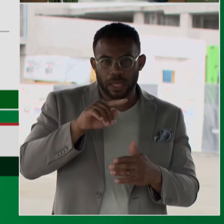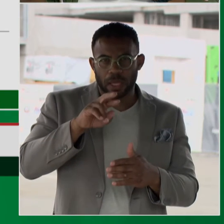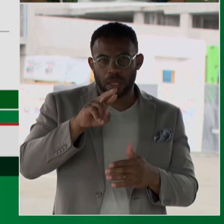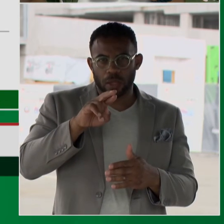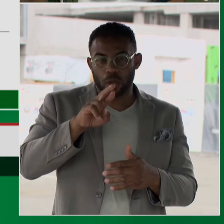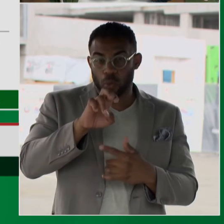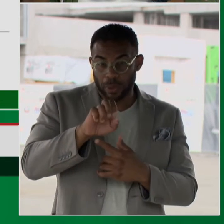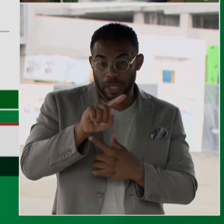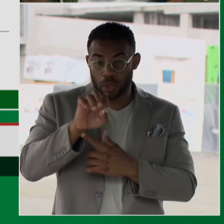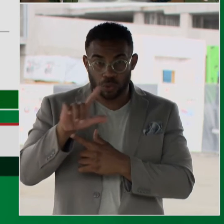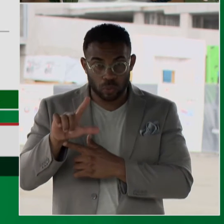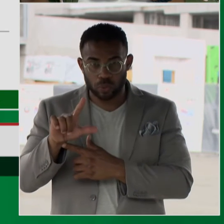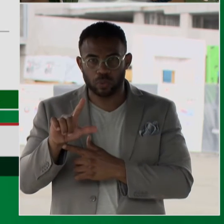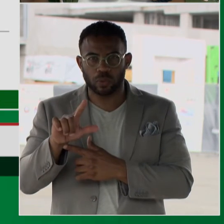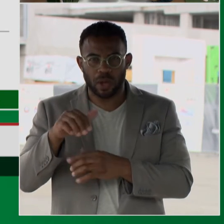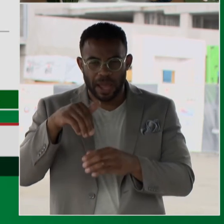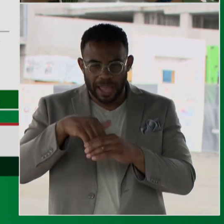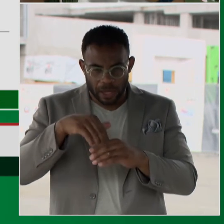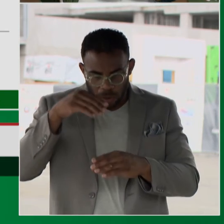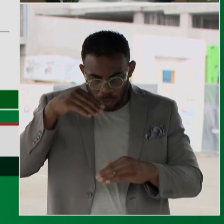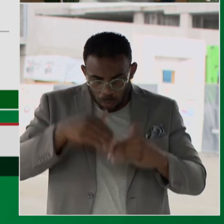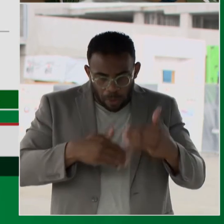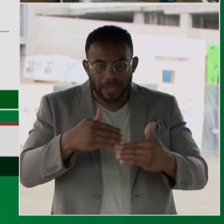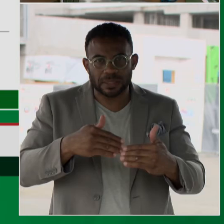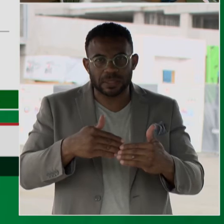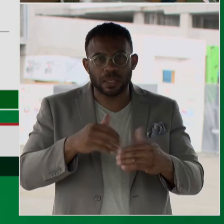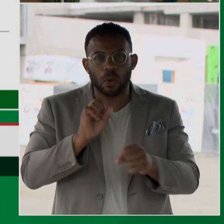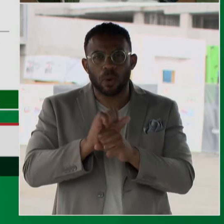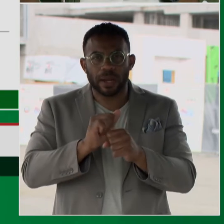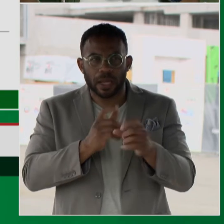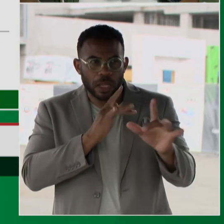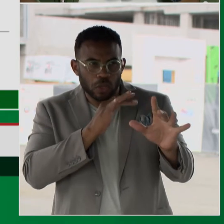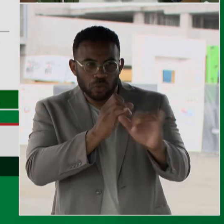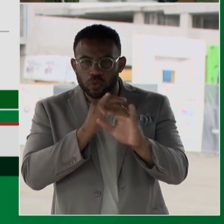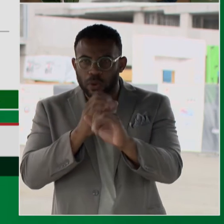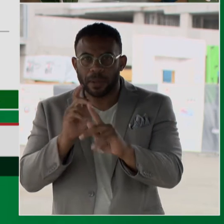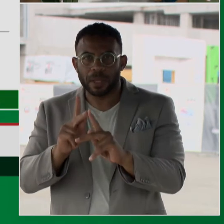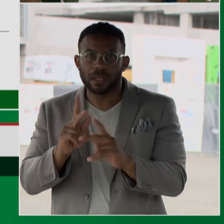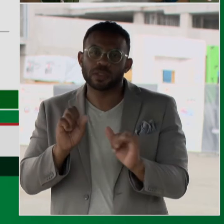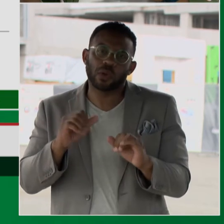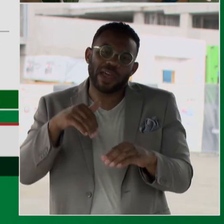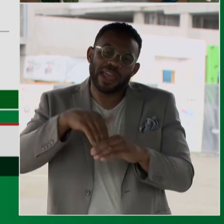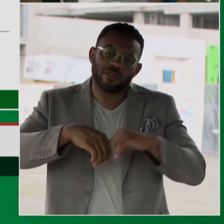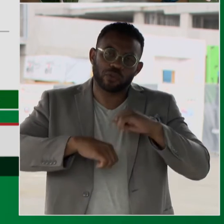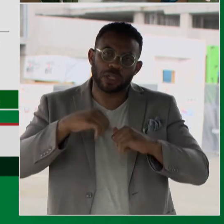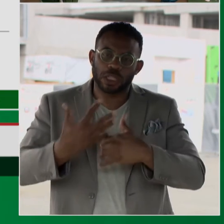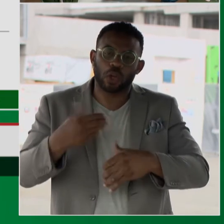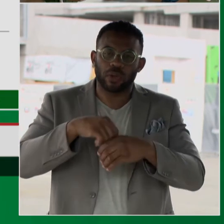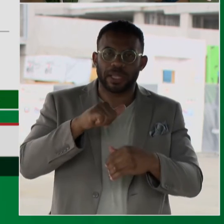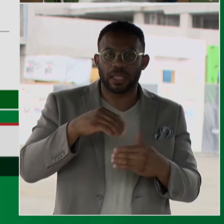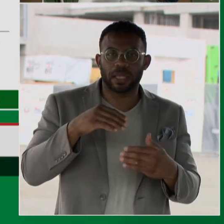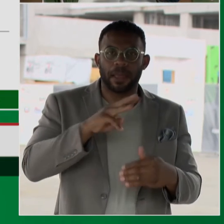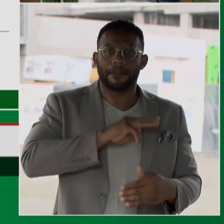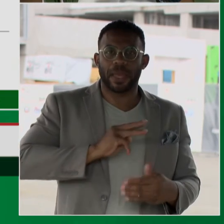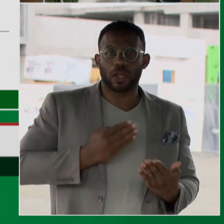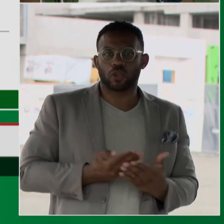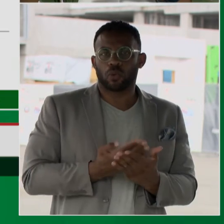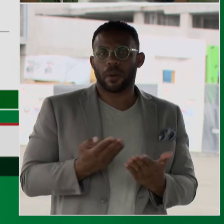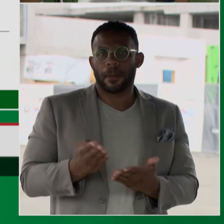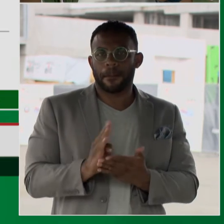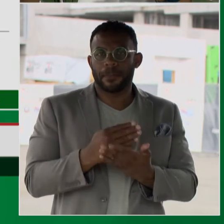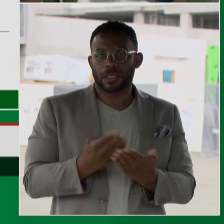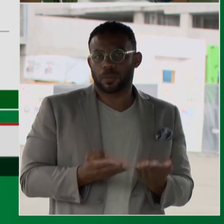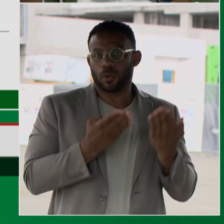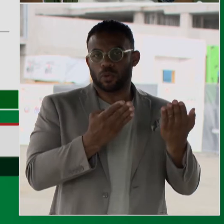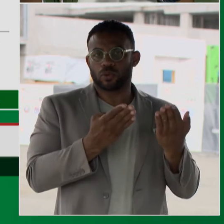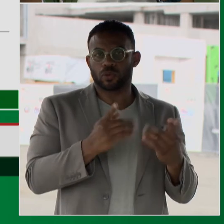ourselves, even with our stakeholders as well that work with us in attracting tenants. And so infrastructure is included in that as well, which includes, how do